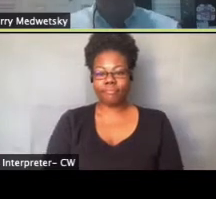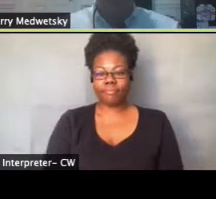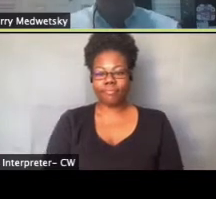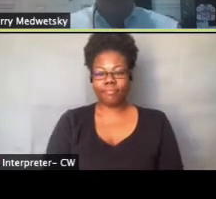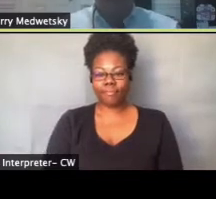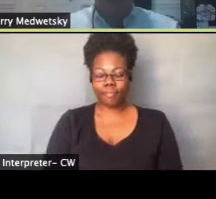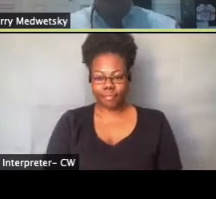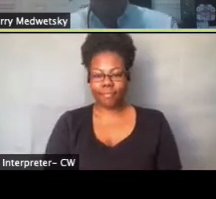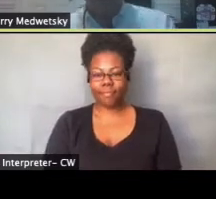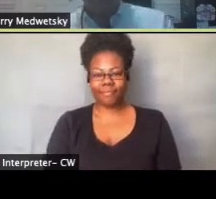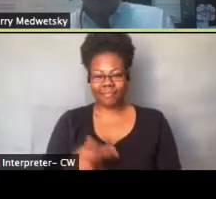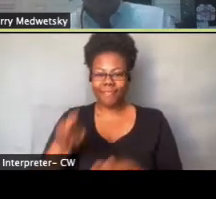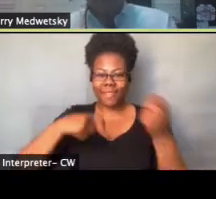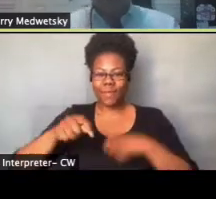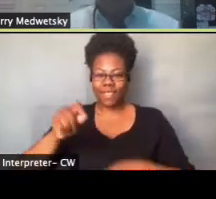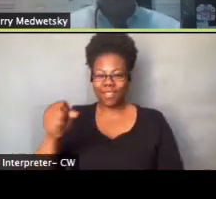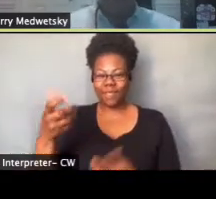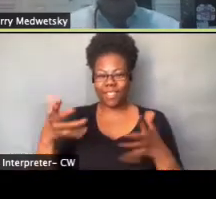I assume you switched.